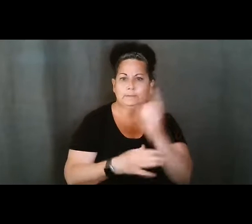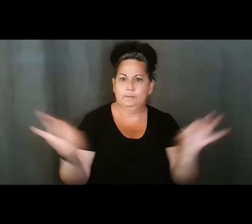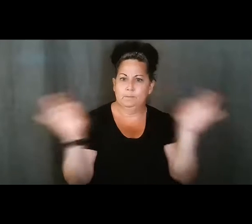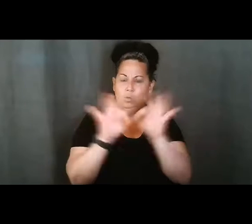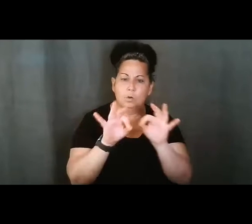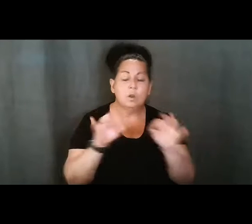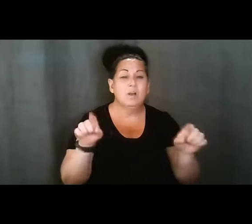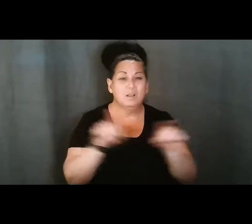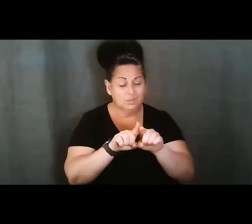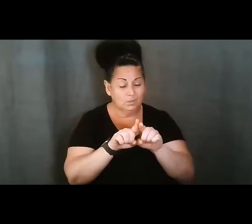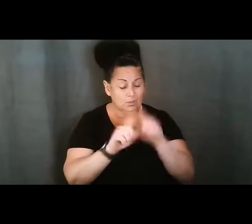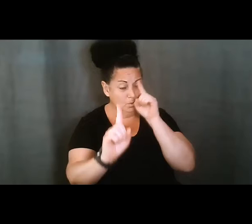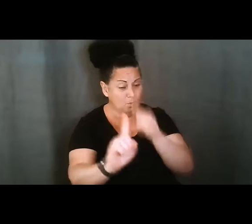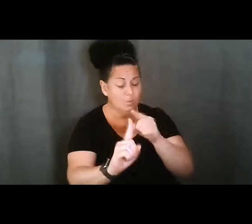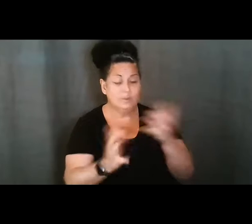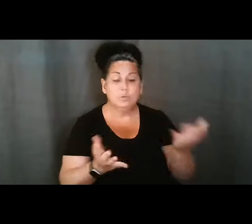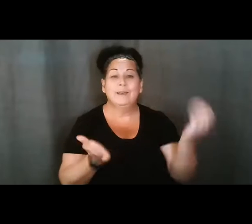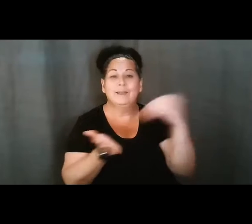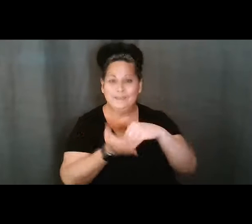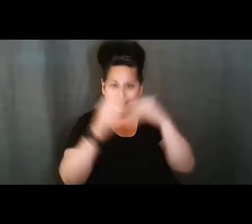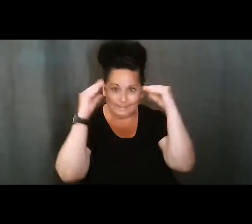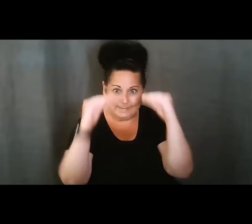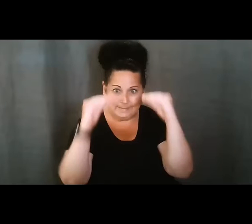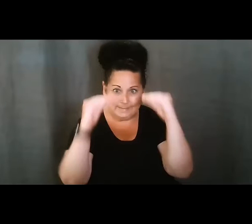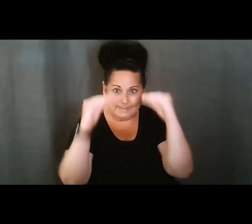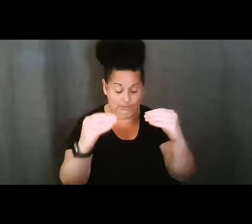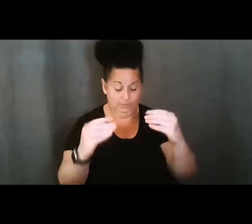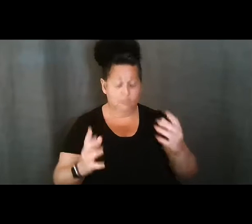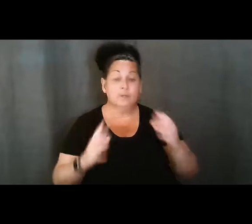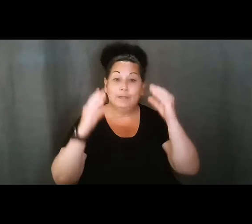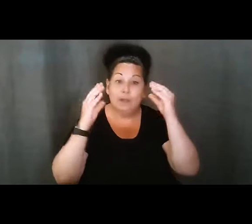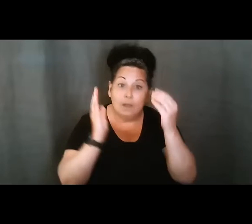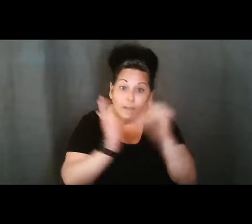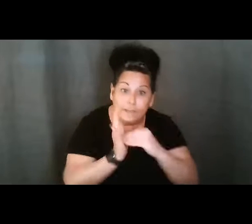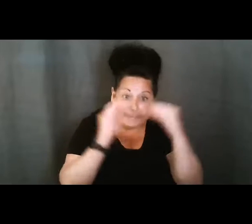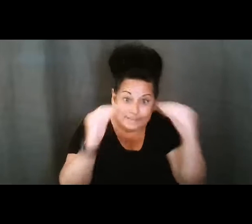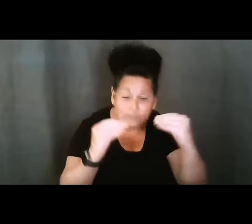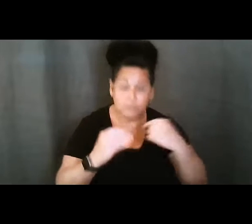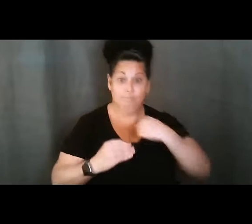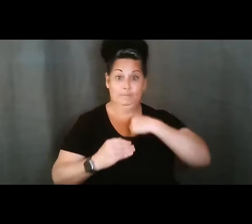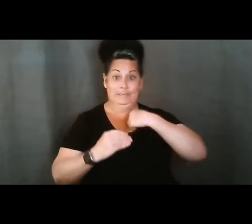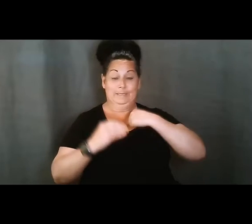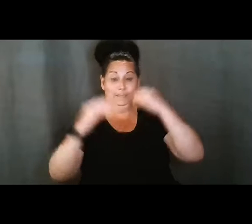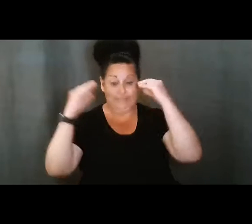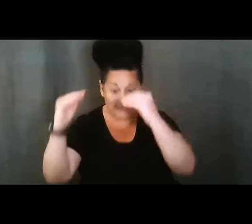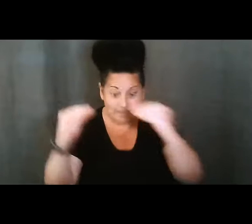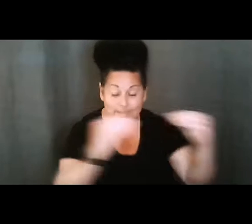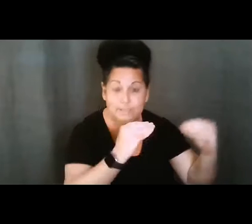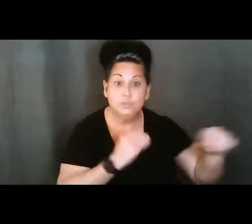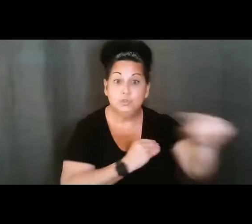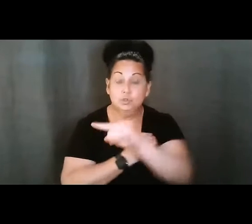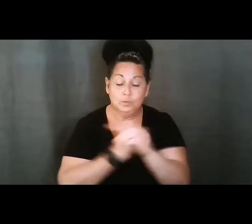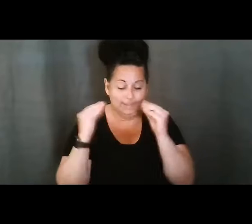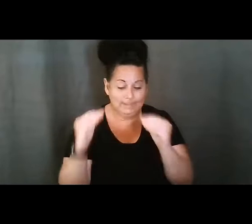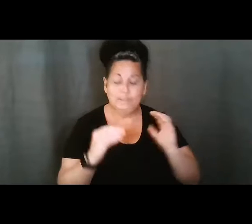them. It's to re-educate me, to re-educate you, and to re-educate our students by making everyone be aware